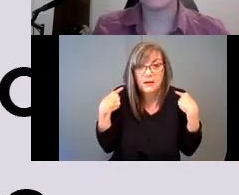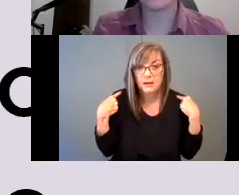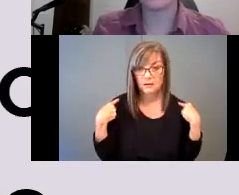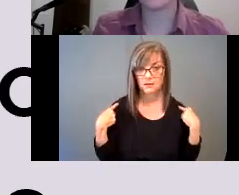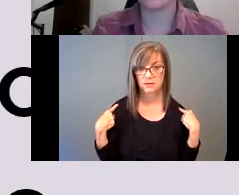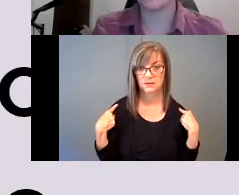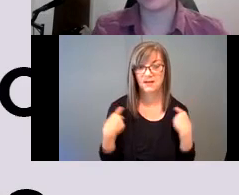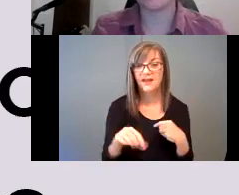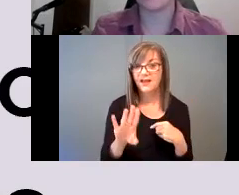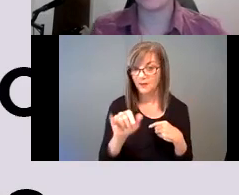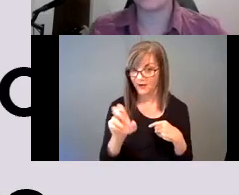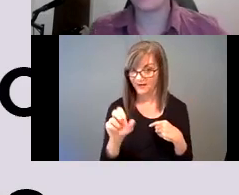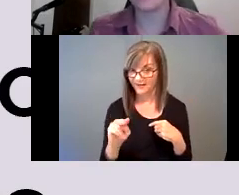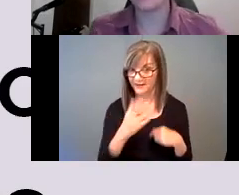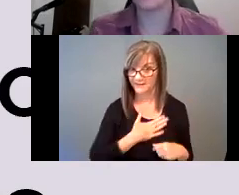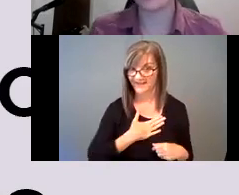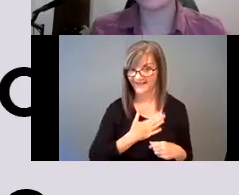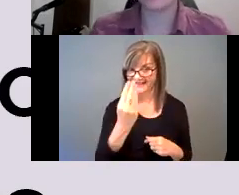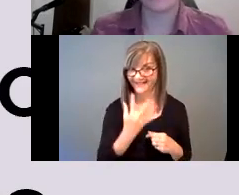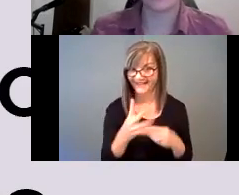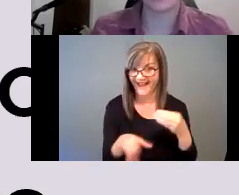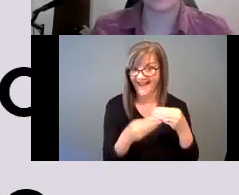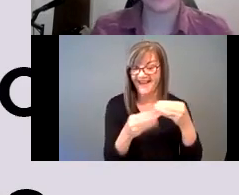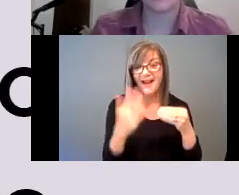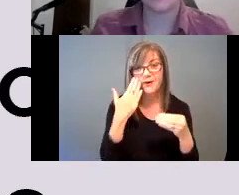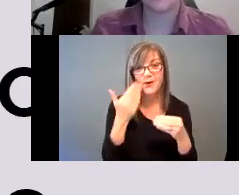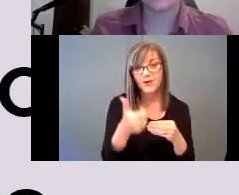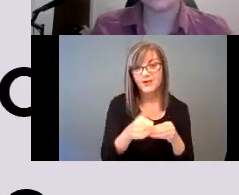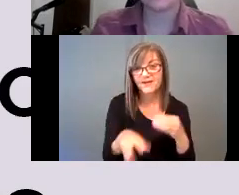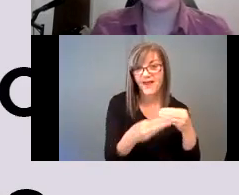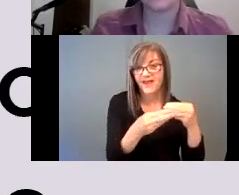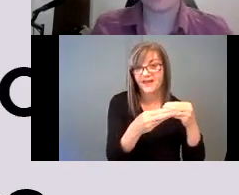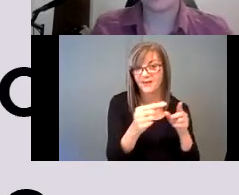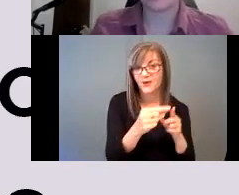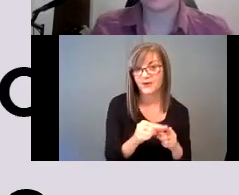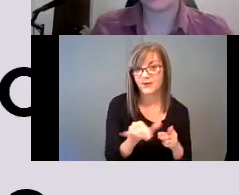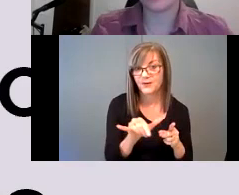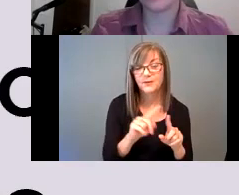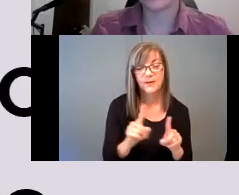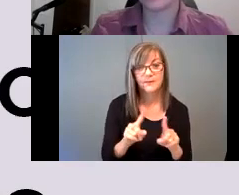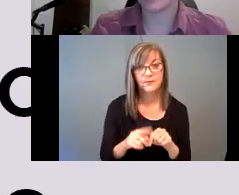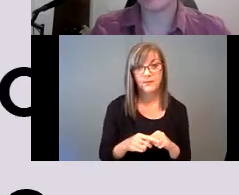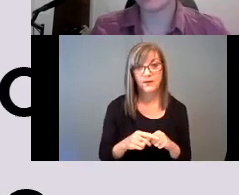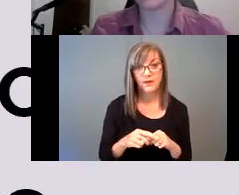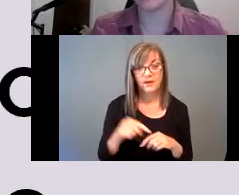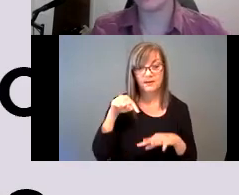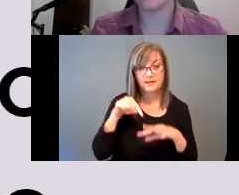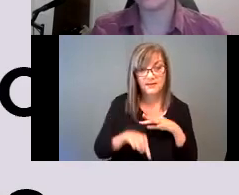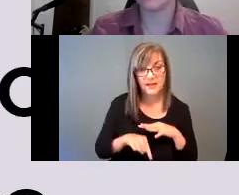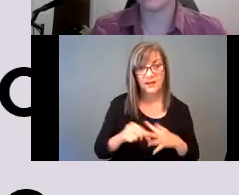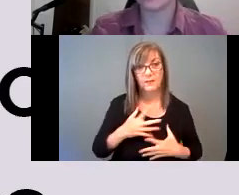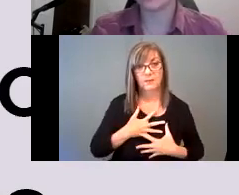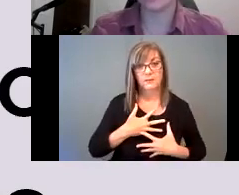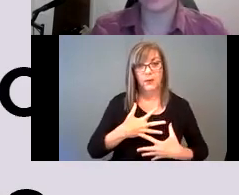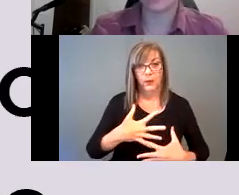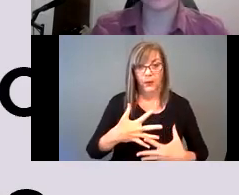Brennison, please feel free to jump in because I know you filled out some of this too. Deep, calm belly breaths. So someone mentioned breathing